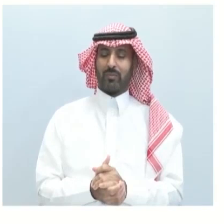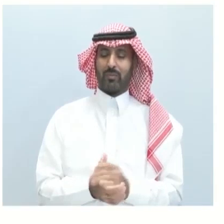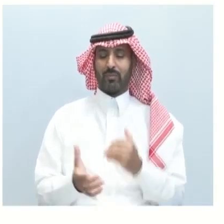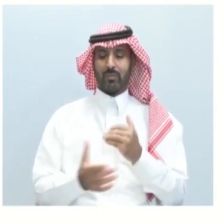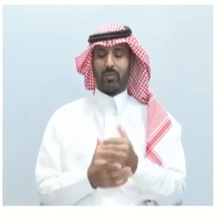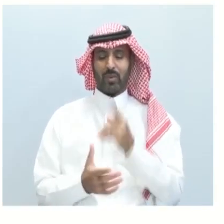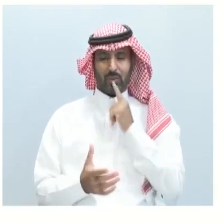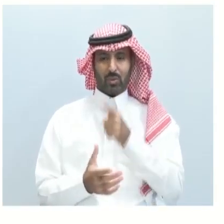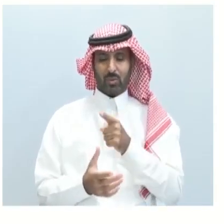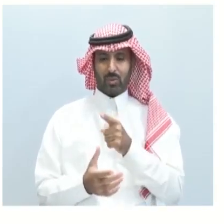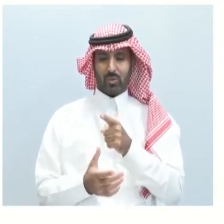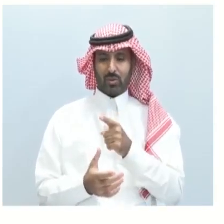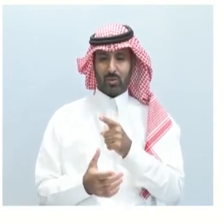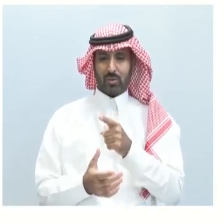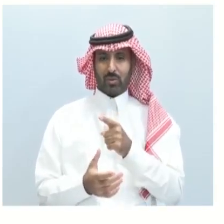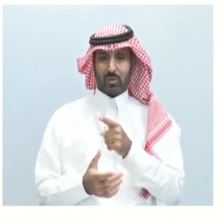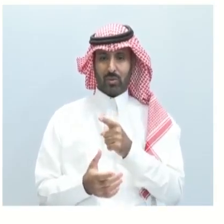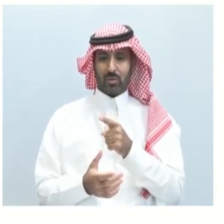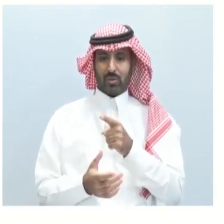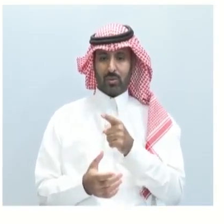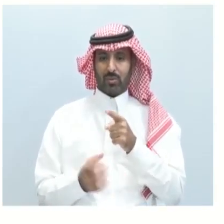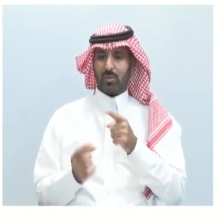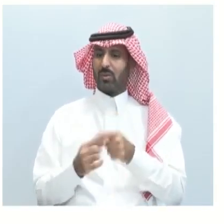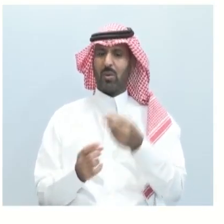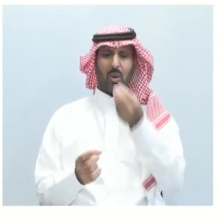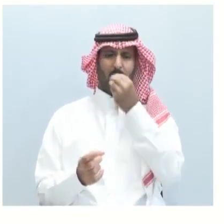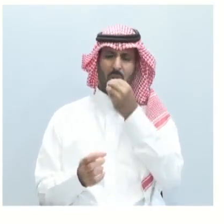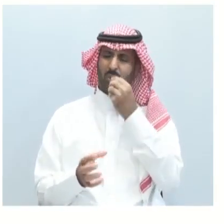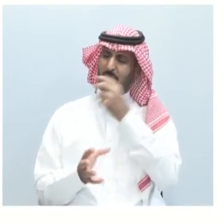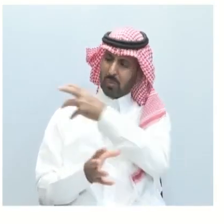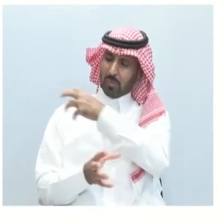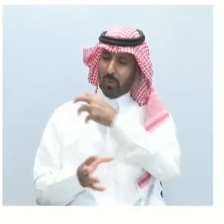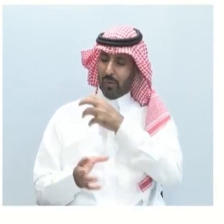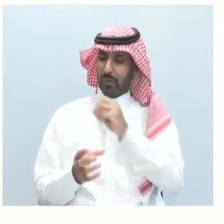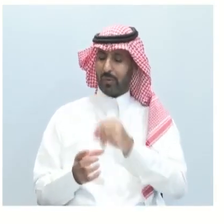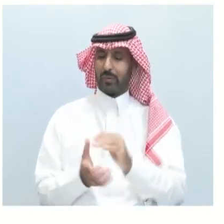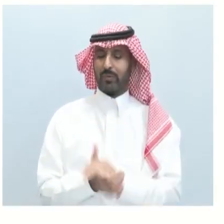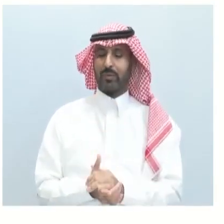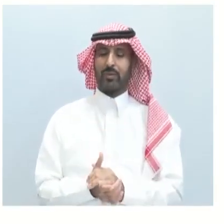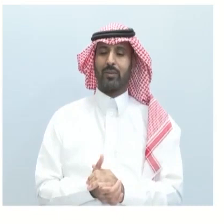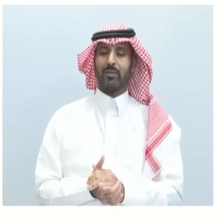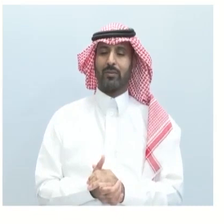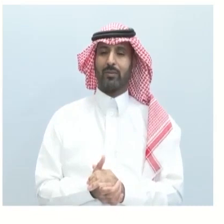Well, it looks like we're going to be eating a lot of takeout.